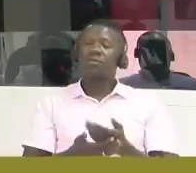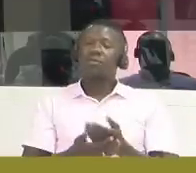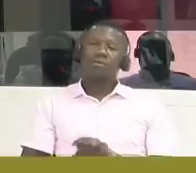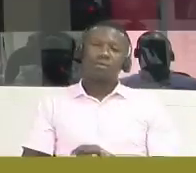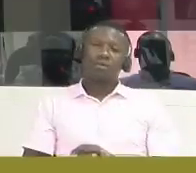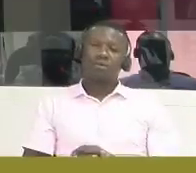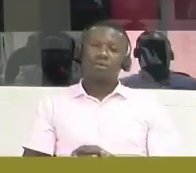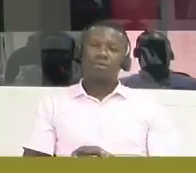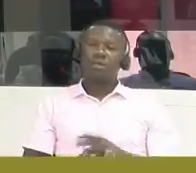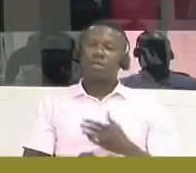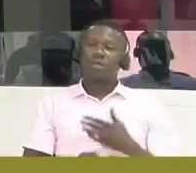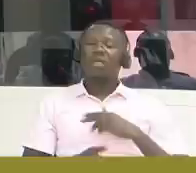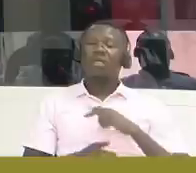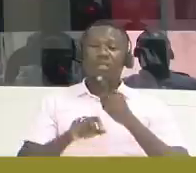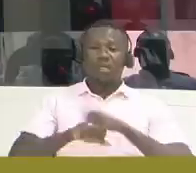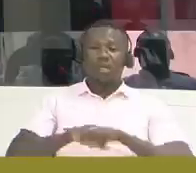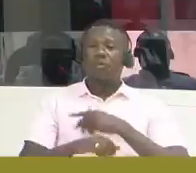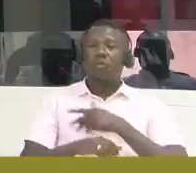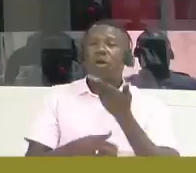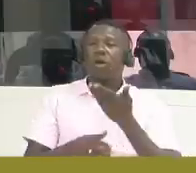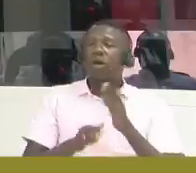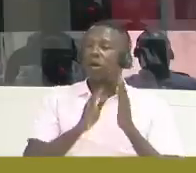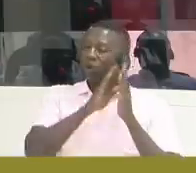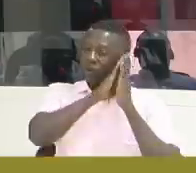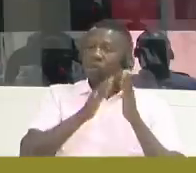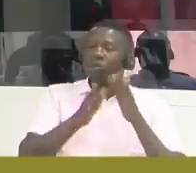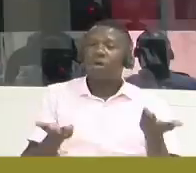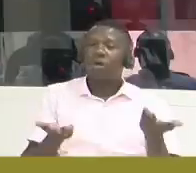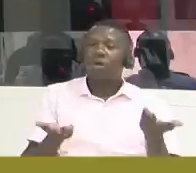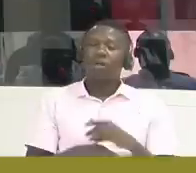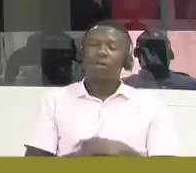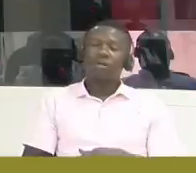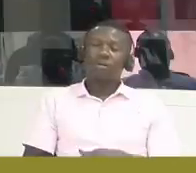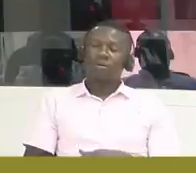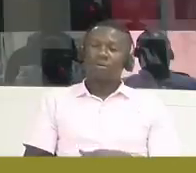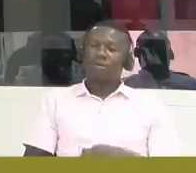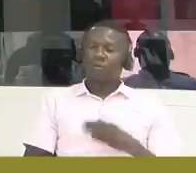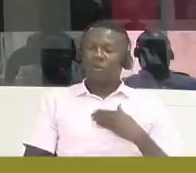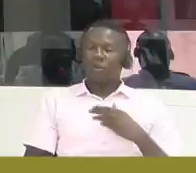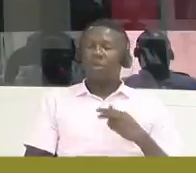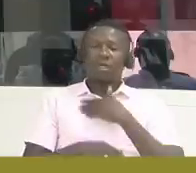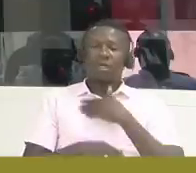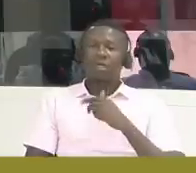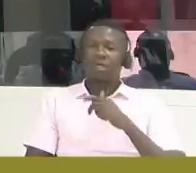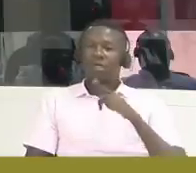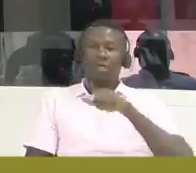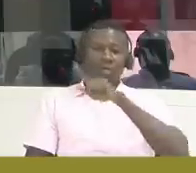at Latikuna German, just near the mosque, Latikuna Mosque.